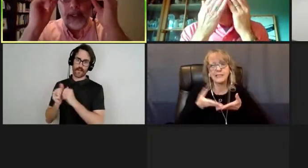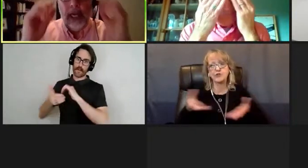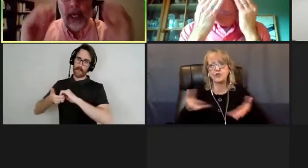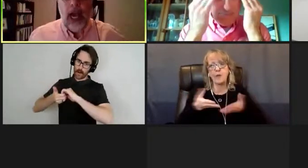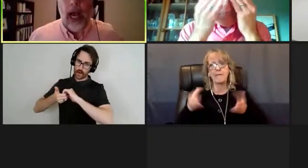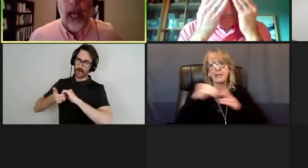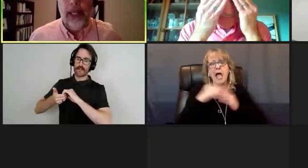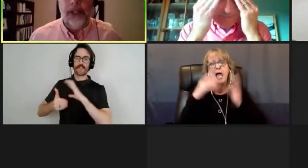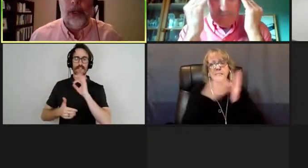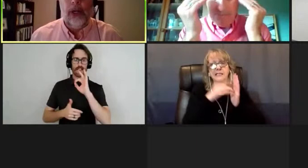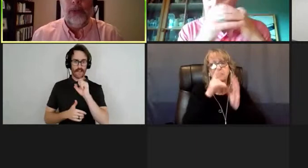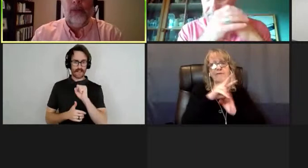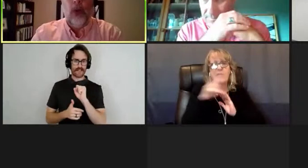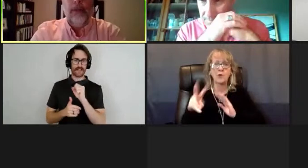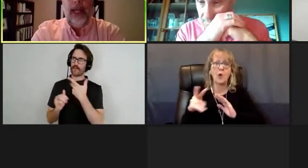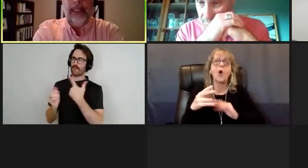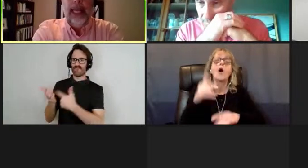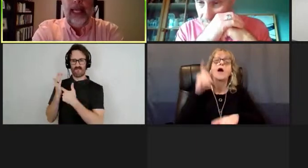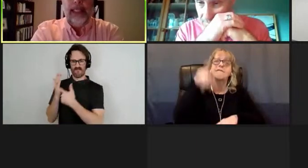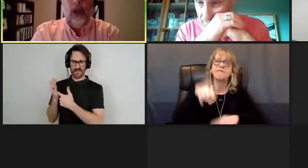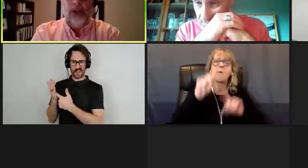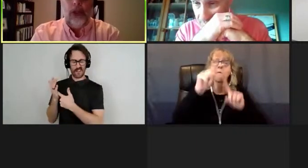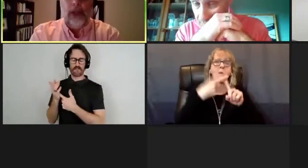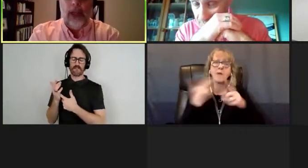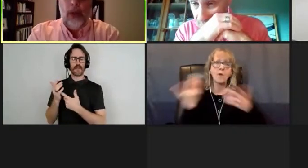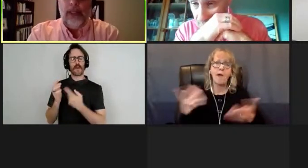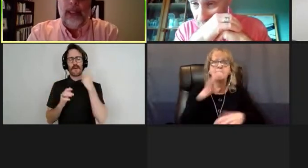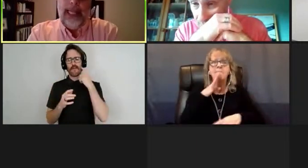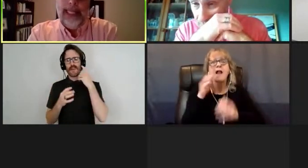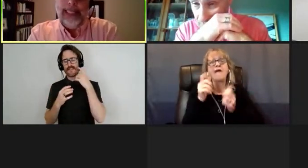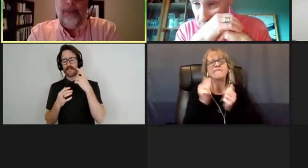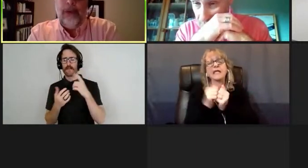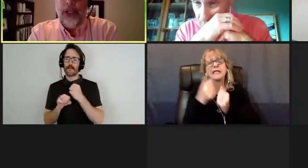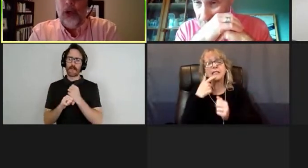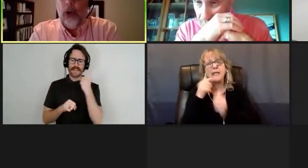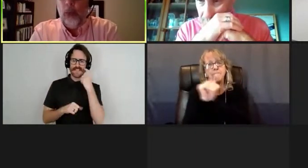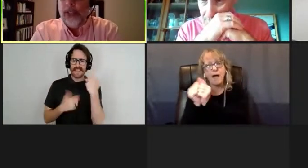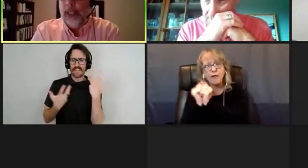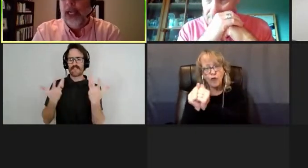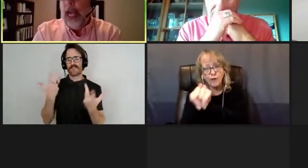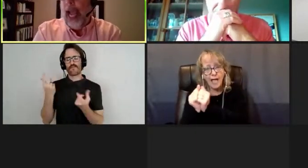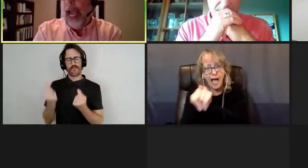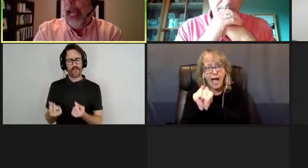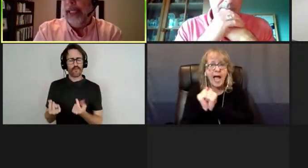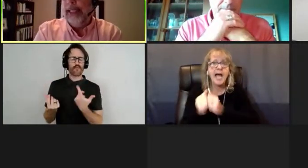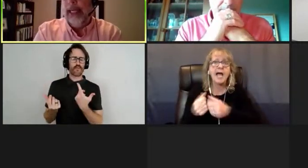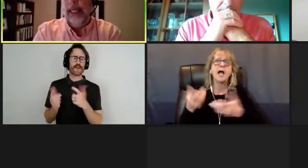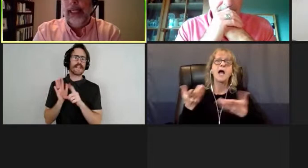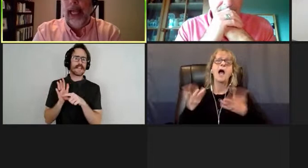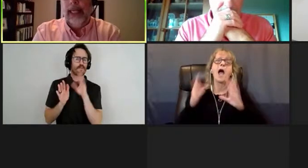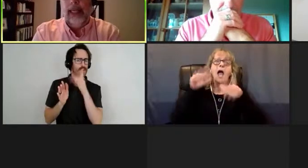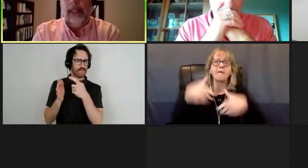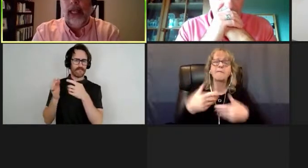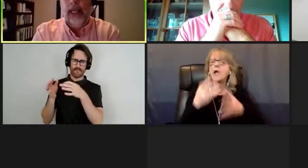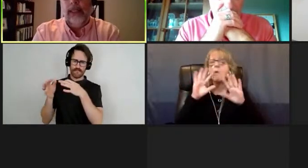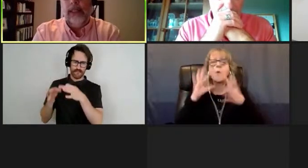RCFS in terms of what makes sense, and we'll also look at what's the latest information on risk